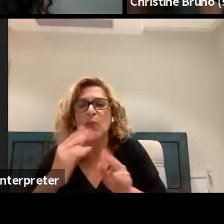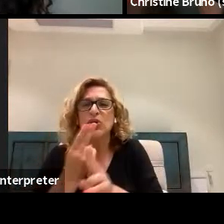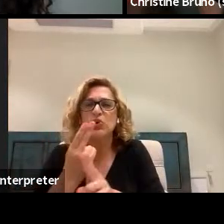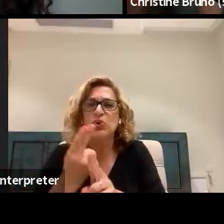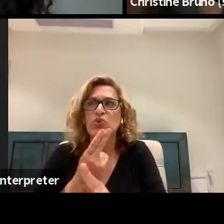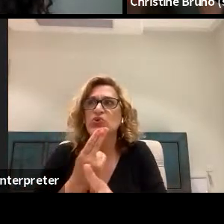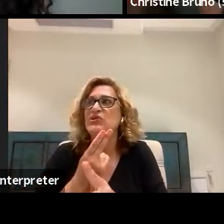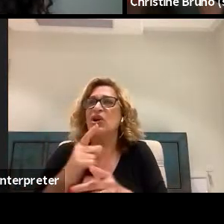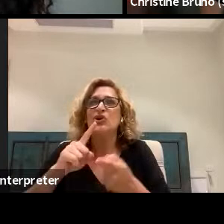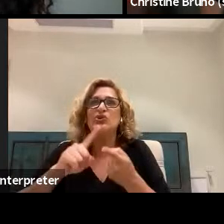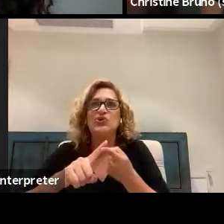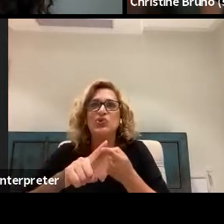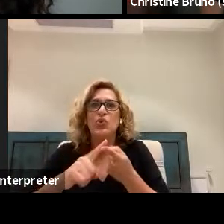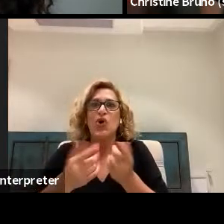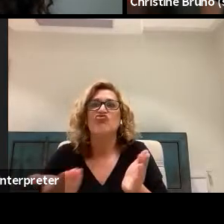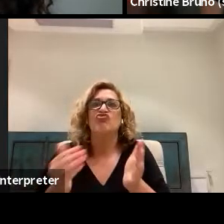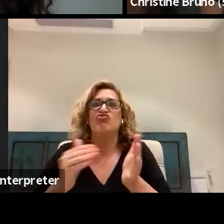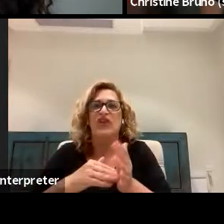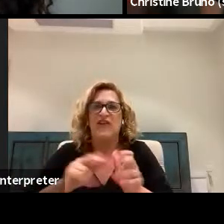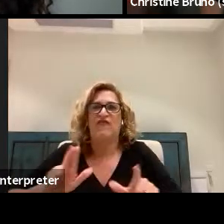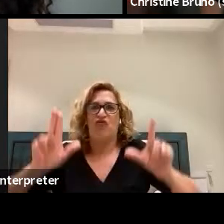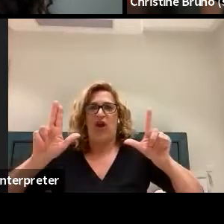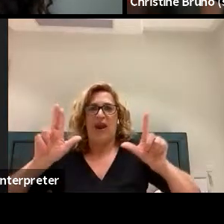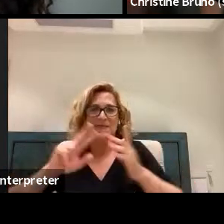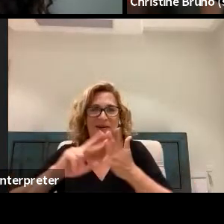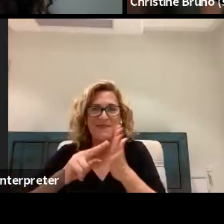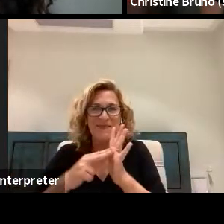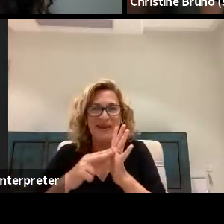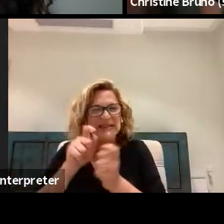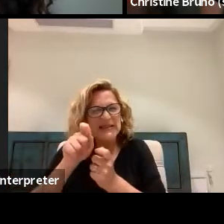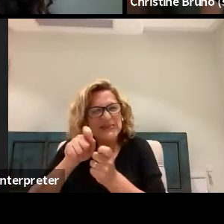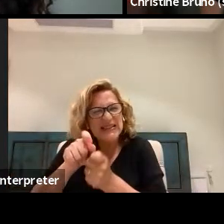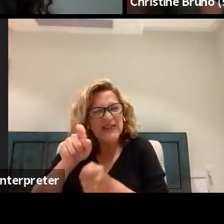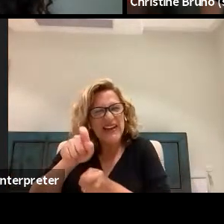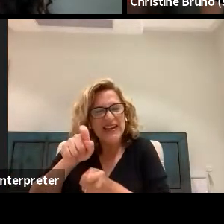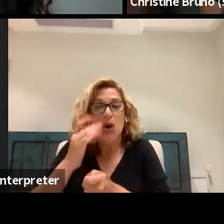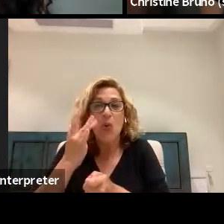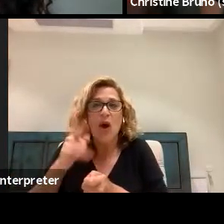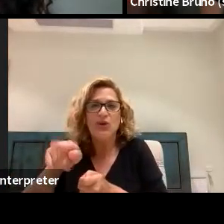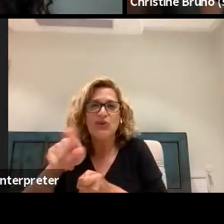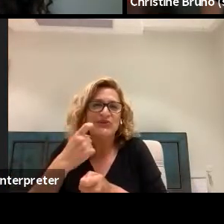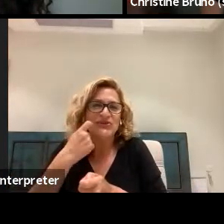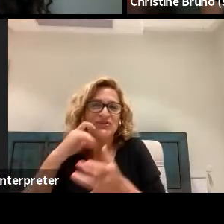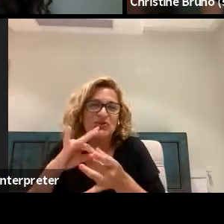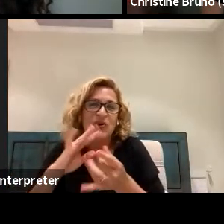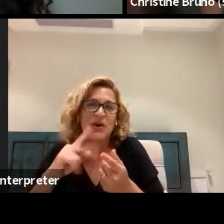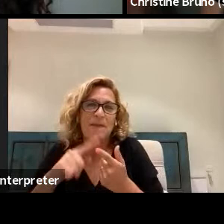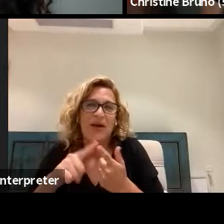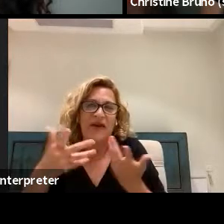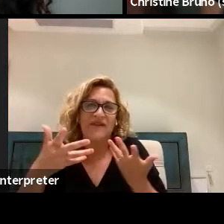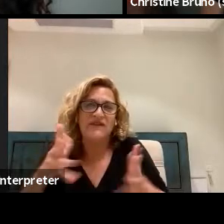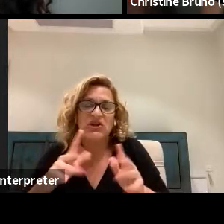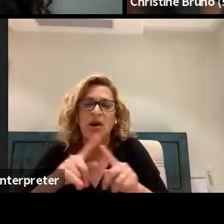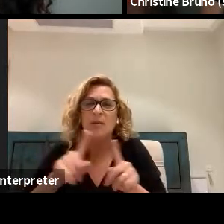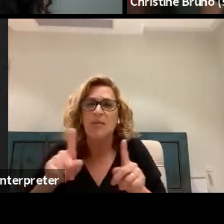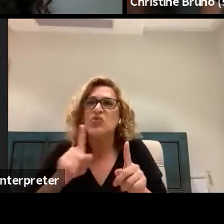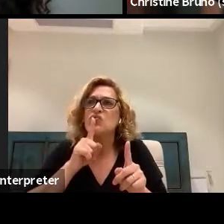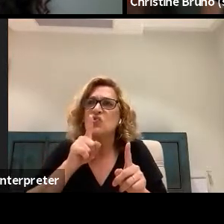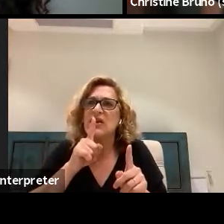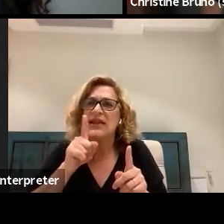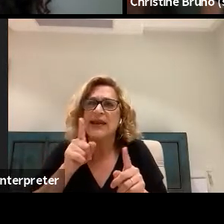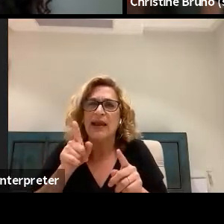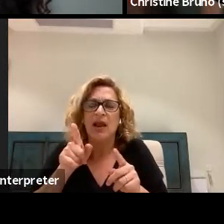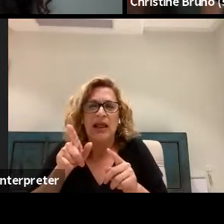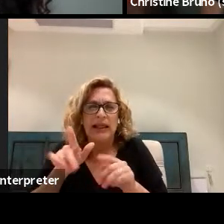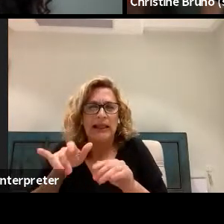to really reframe and some more specifics, because you all have talked about this a little bit already, but to move away from, right, patronage and